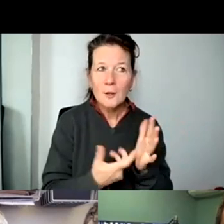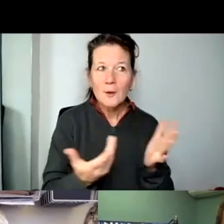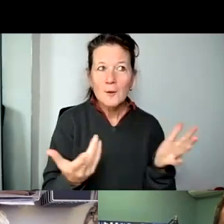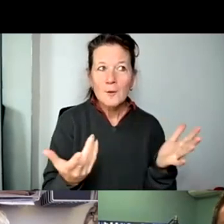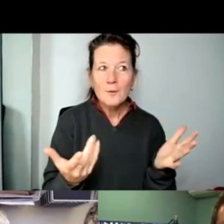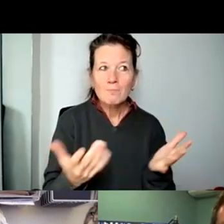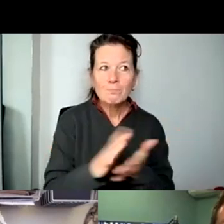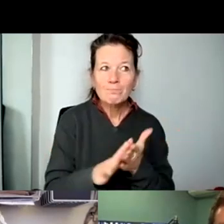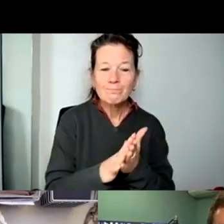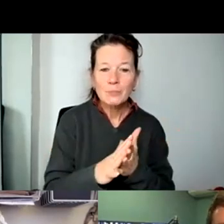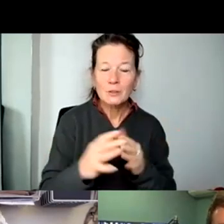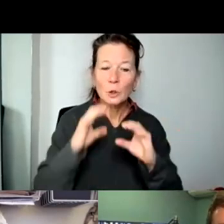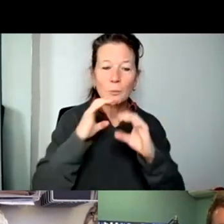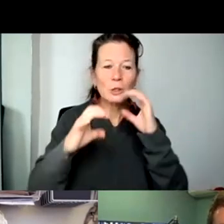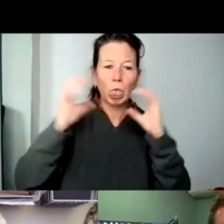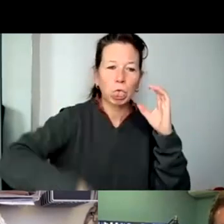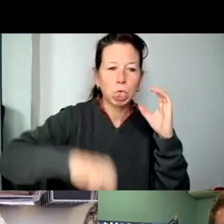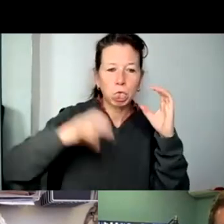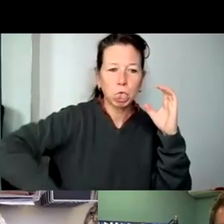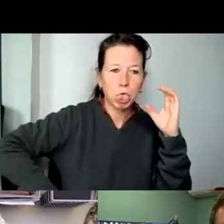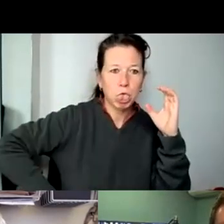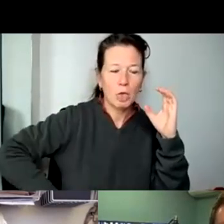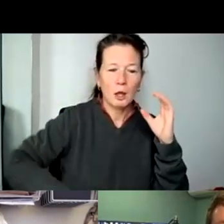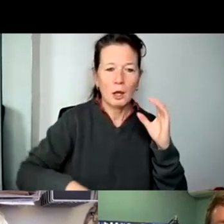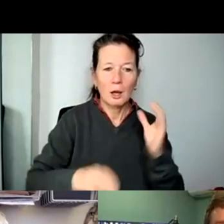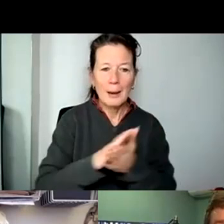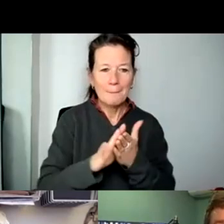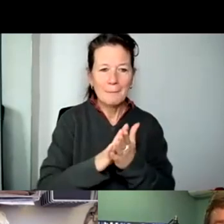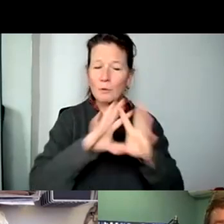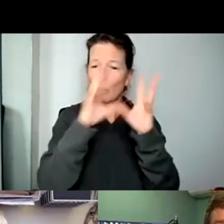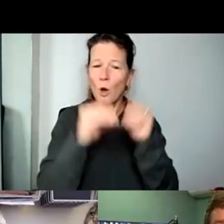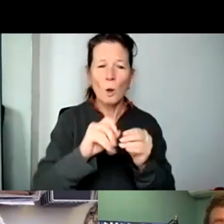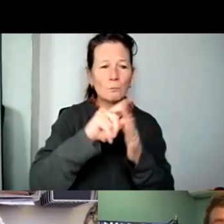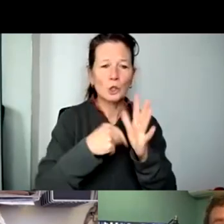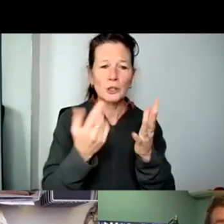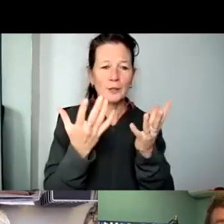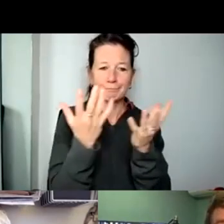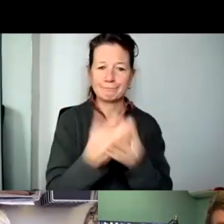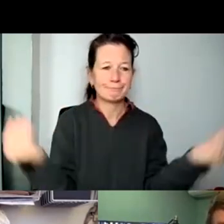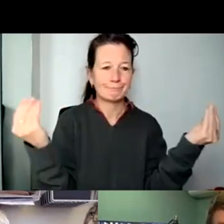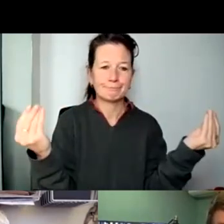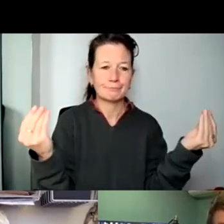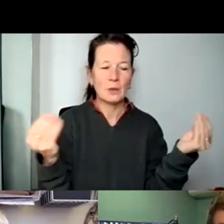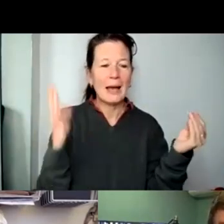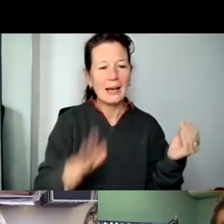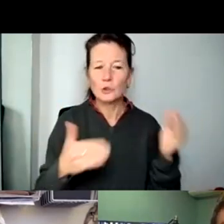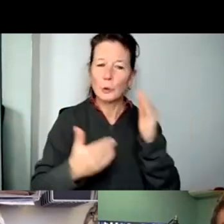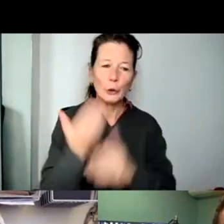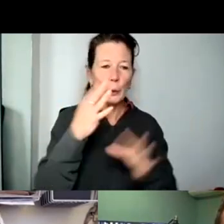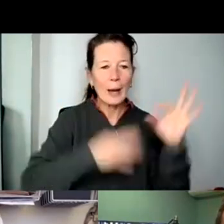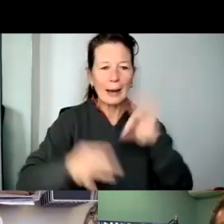there was a huge breakdown in communication, which resulted in the whole project being lost and a new actor being brought in for day